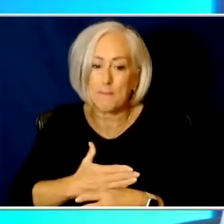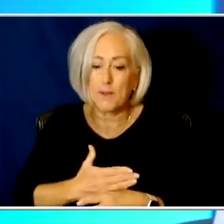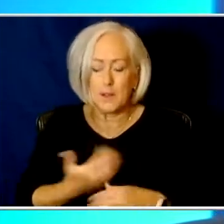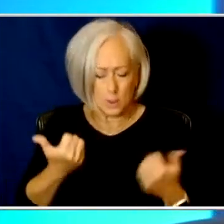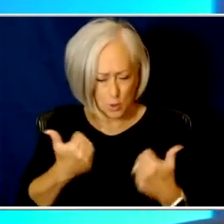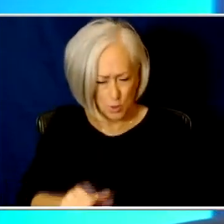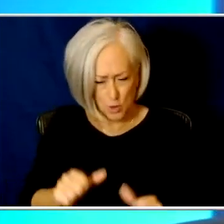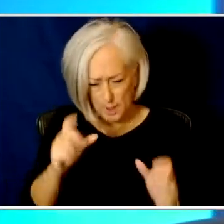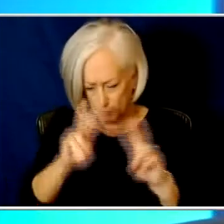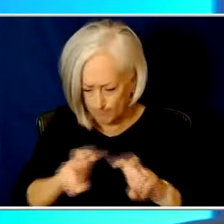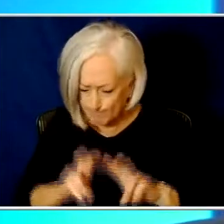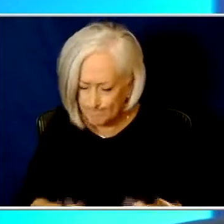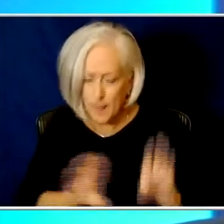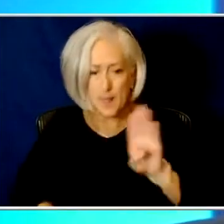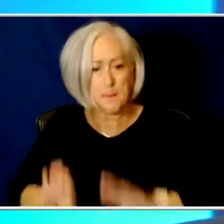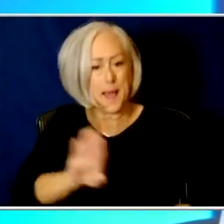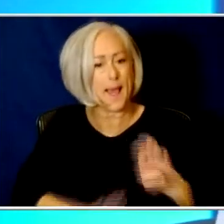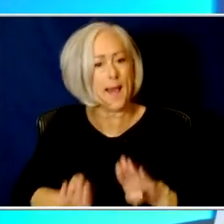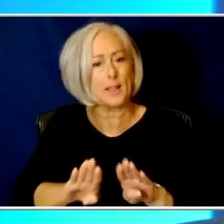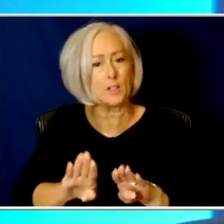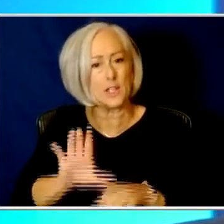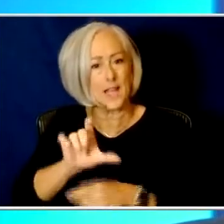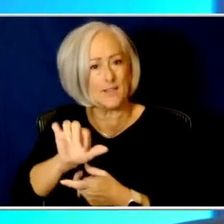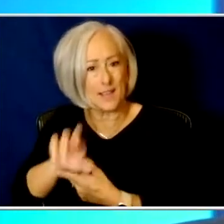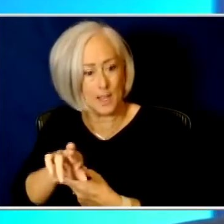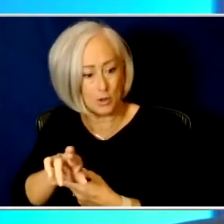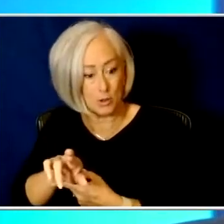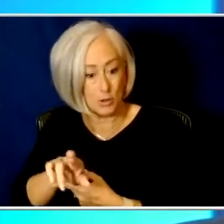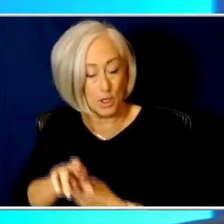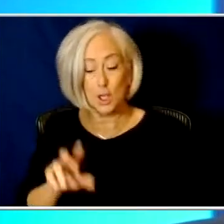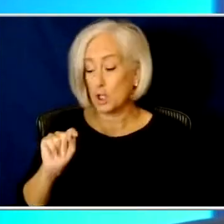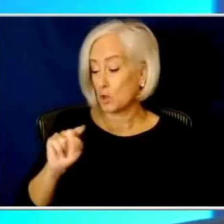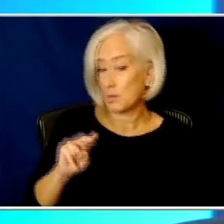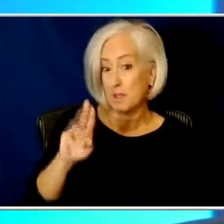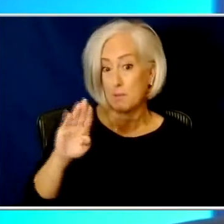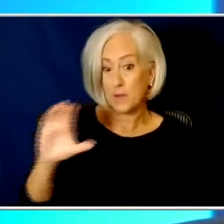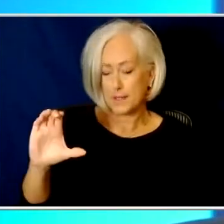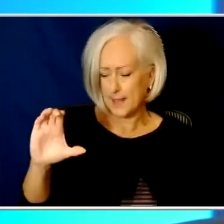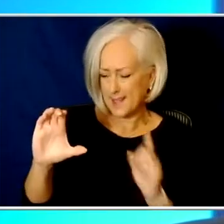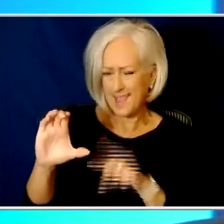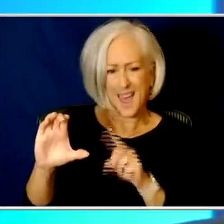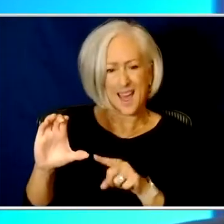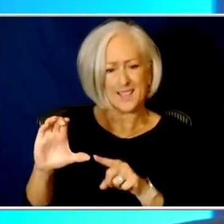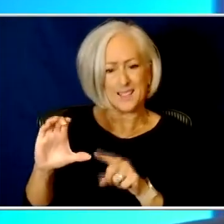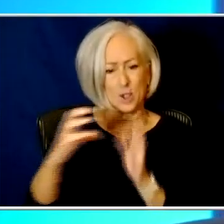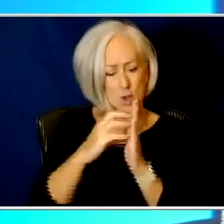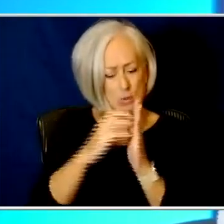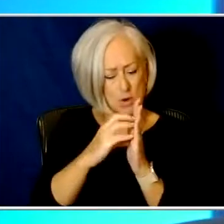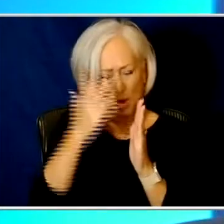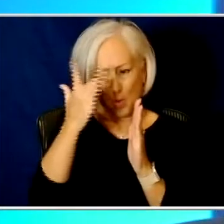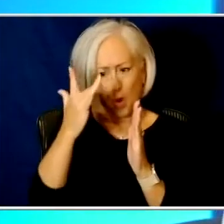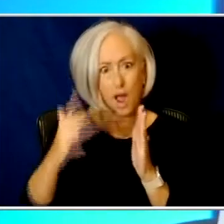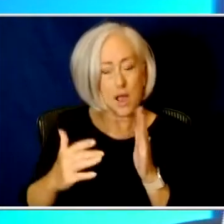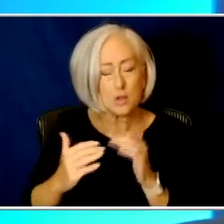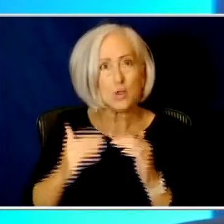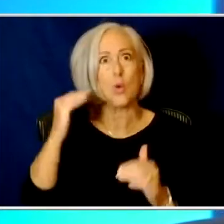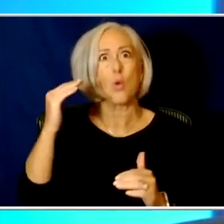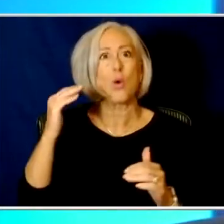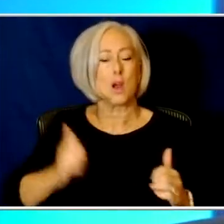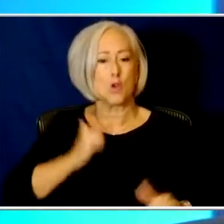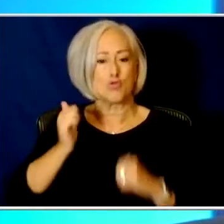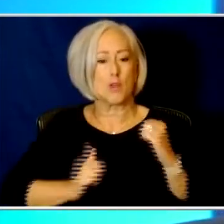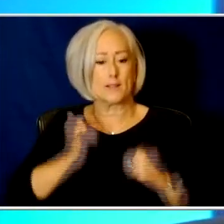is it within this triple negative tumor that makes it so highly aggressive? And then how do we bring down that